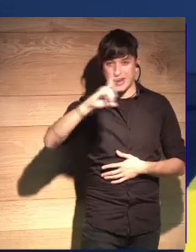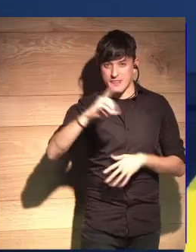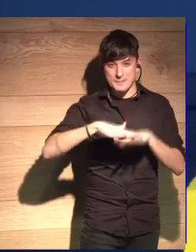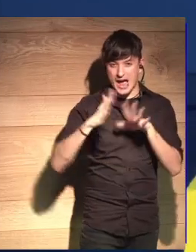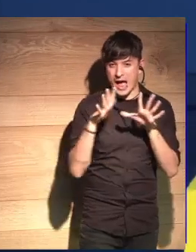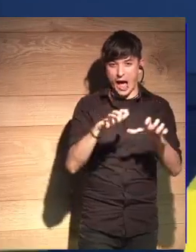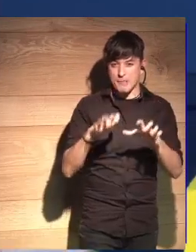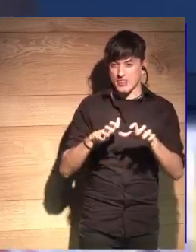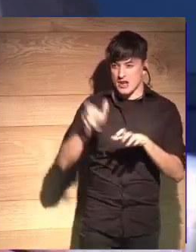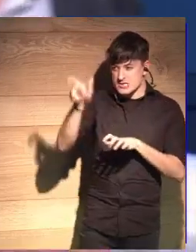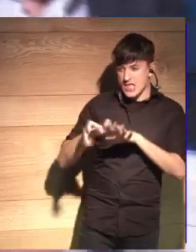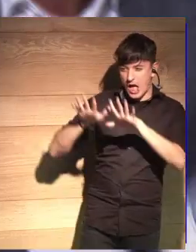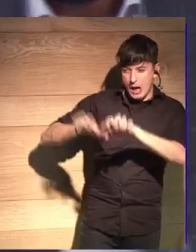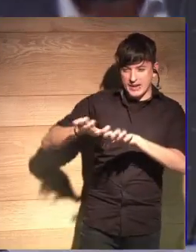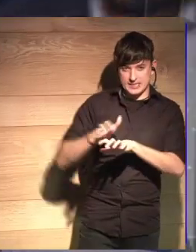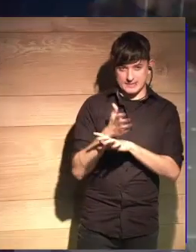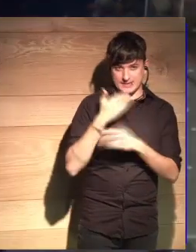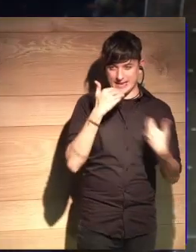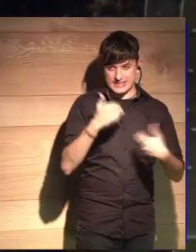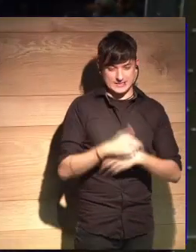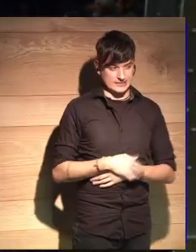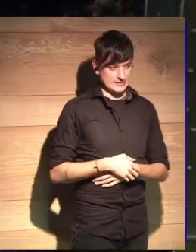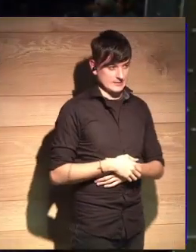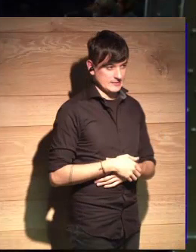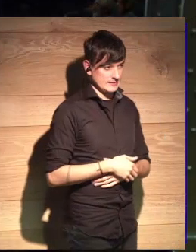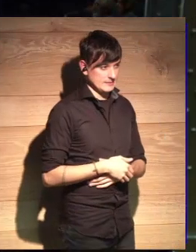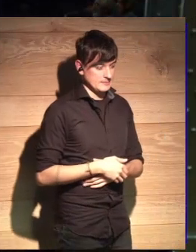to Jared in order to learn a lot from him. Thank you.